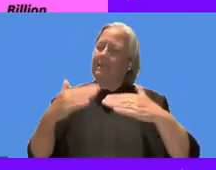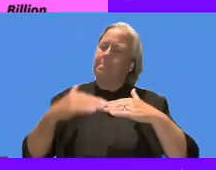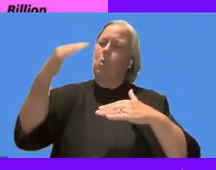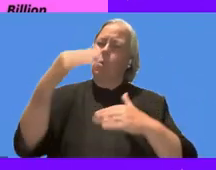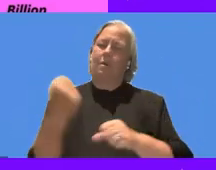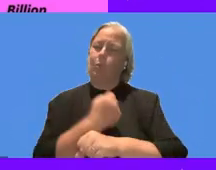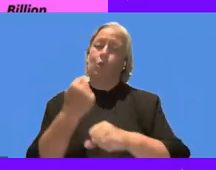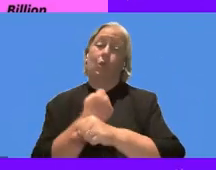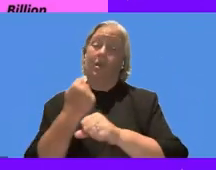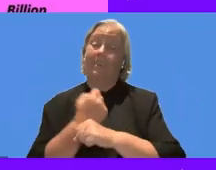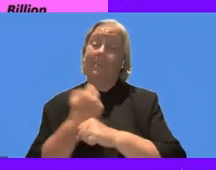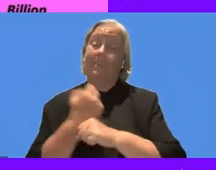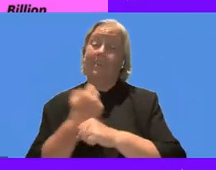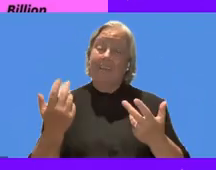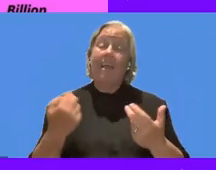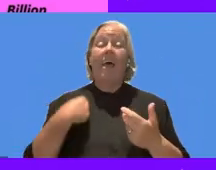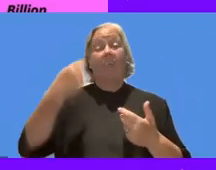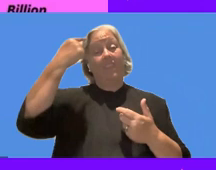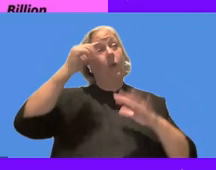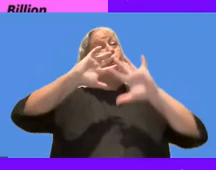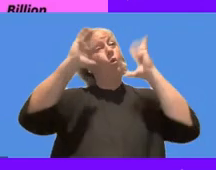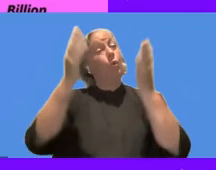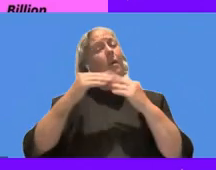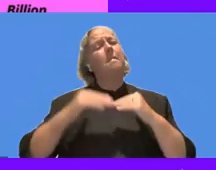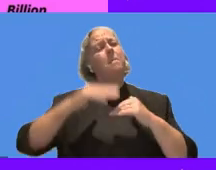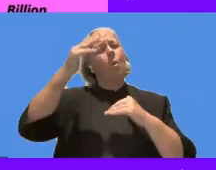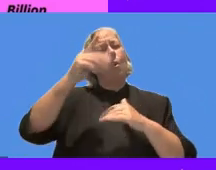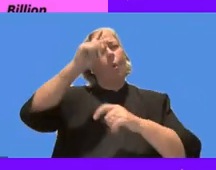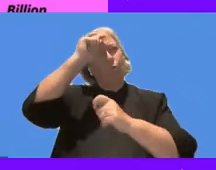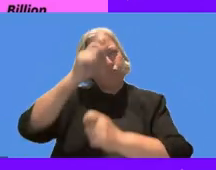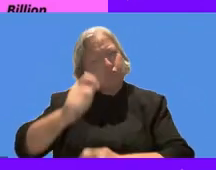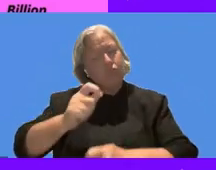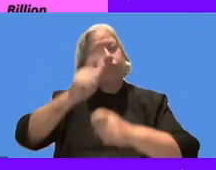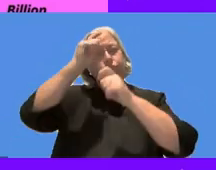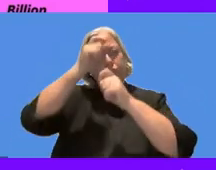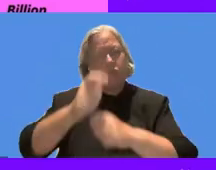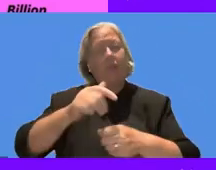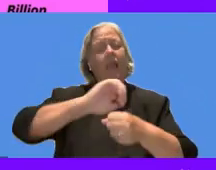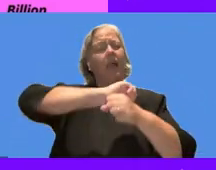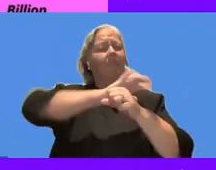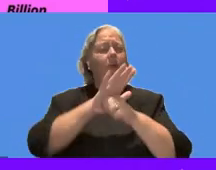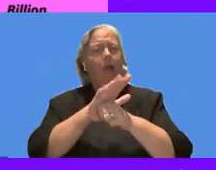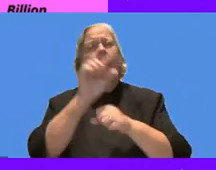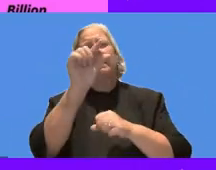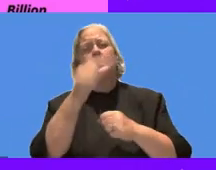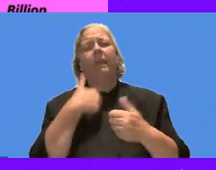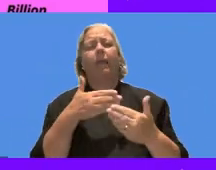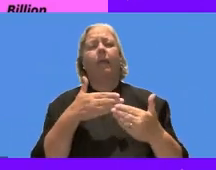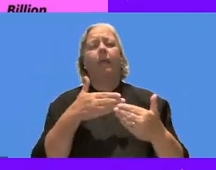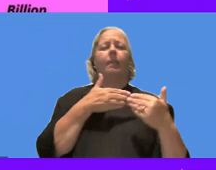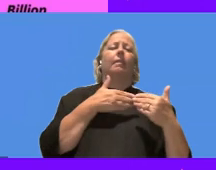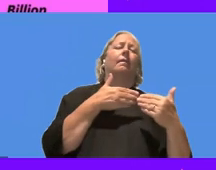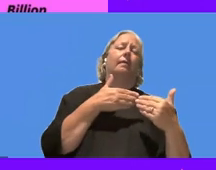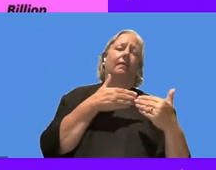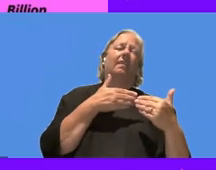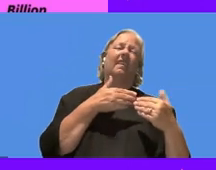of this at the global level. You know, the pandemic has set us back in many regards. But there are also